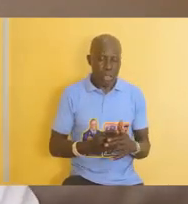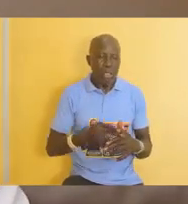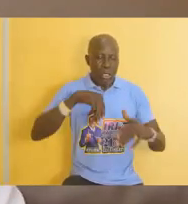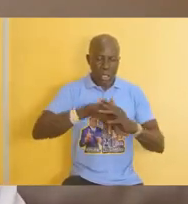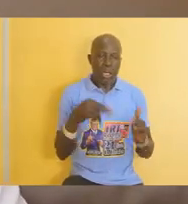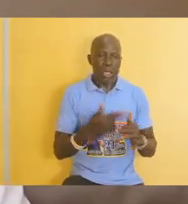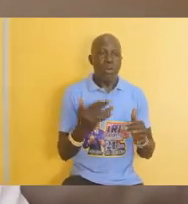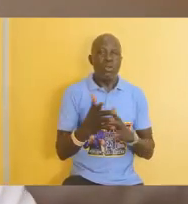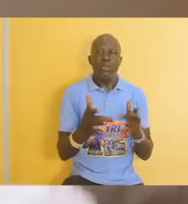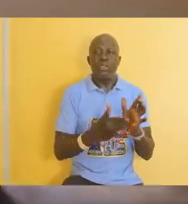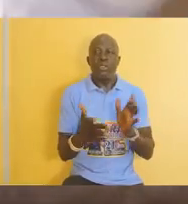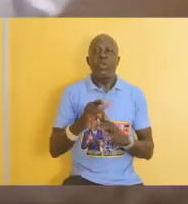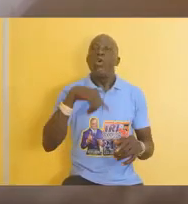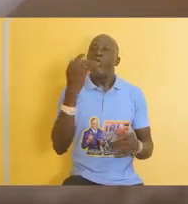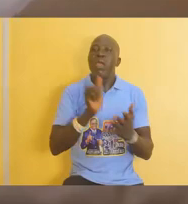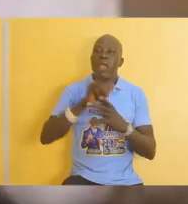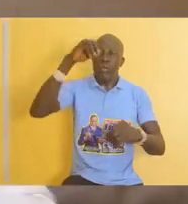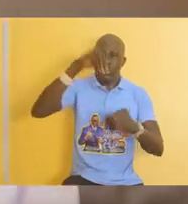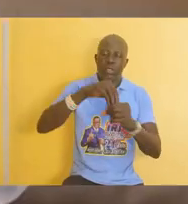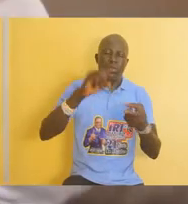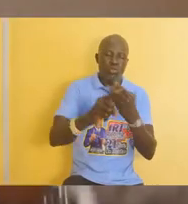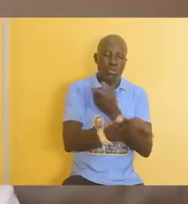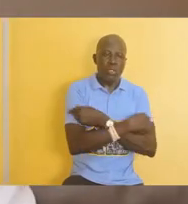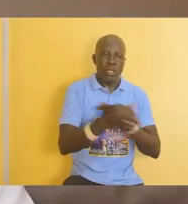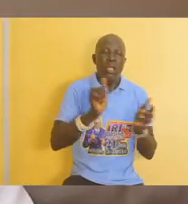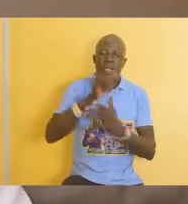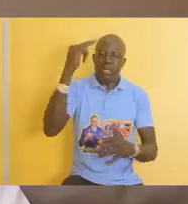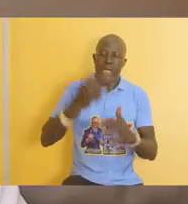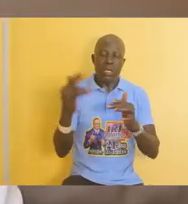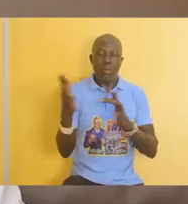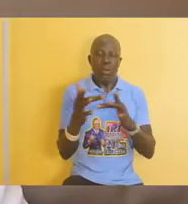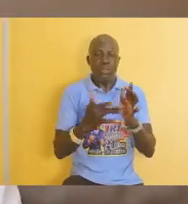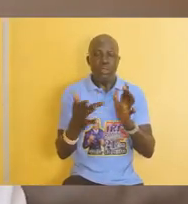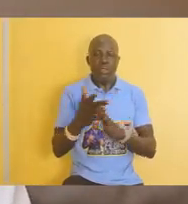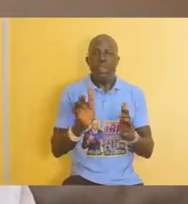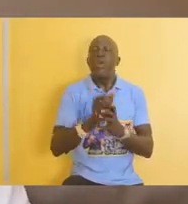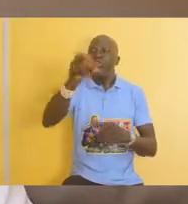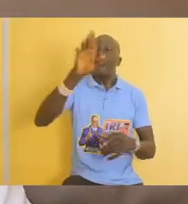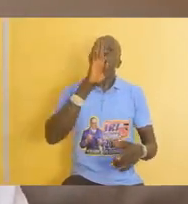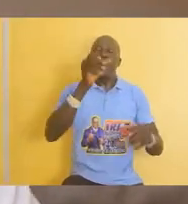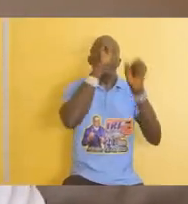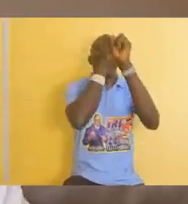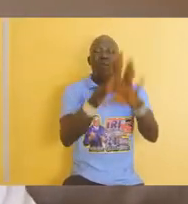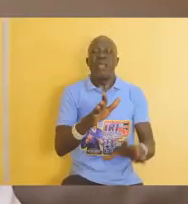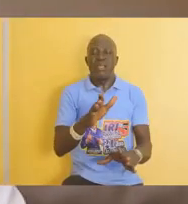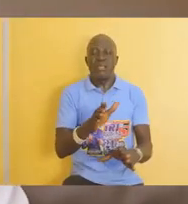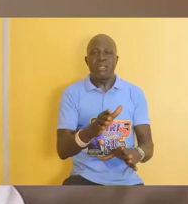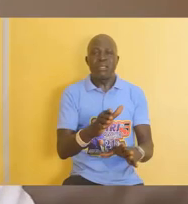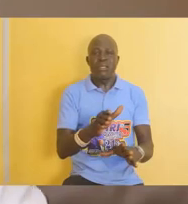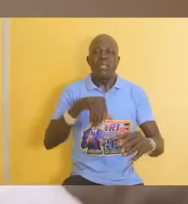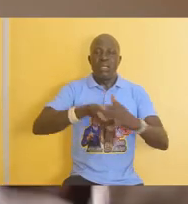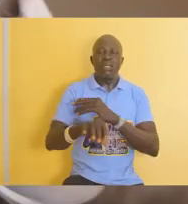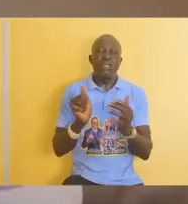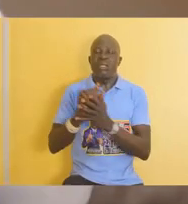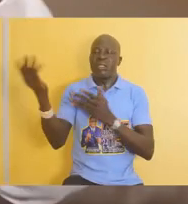the name of Jesus. In the name of Jesus. In the name of